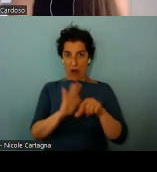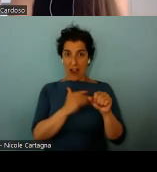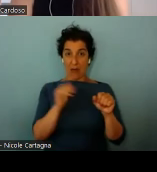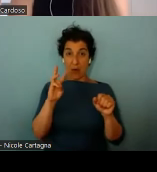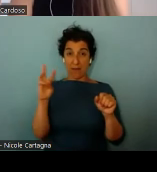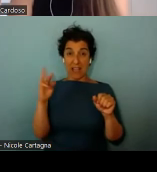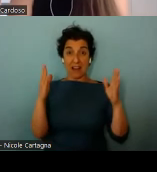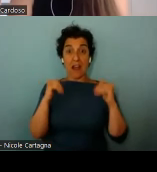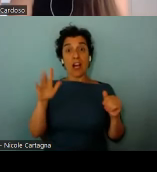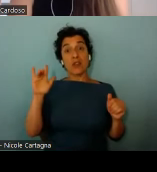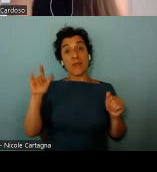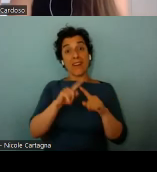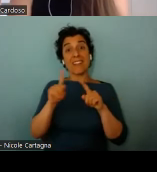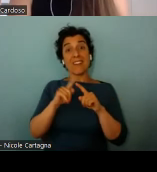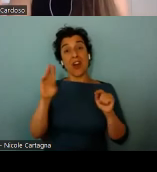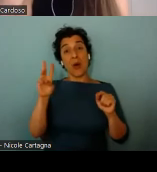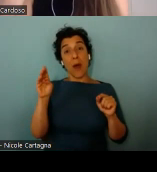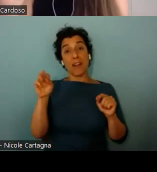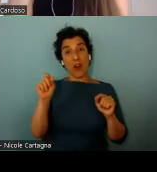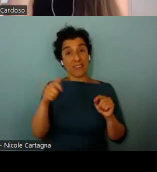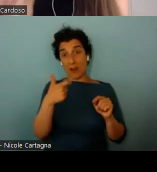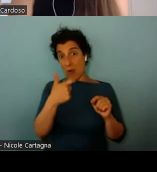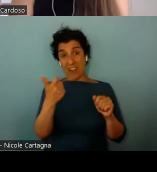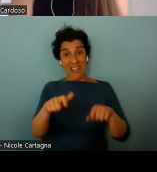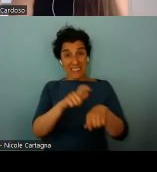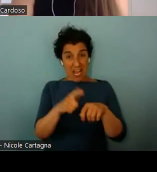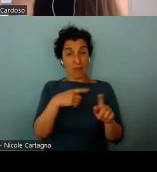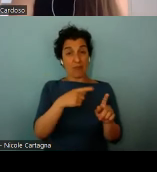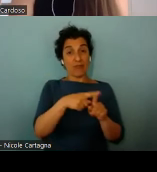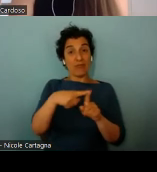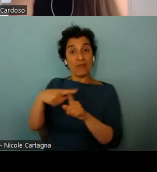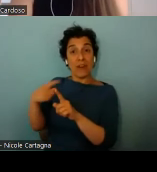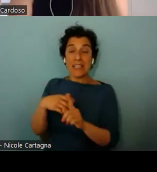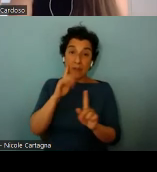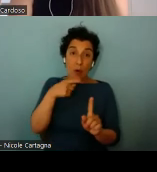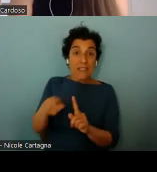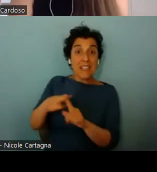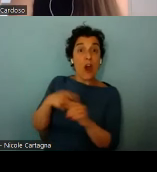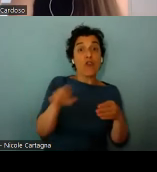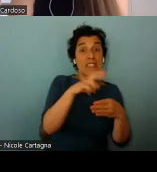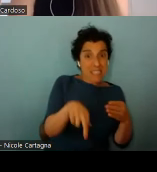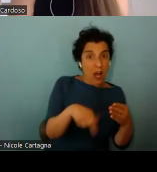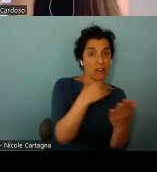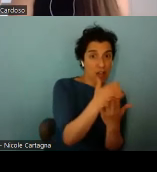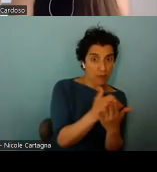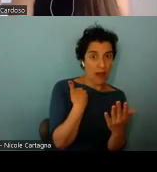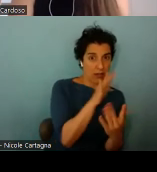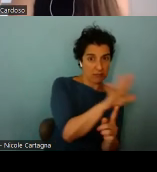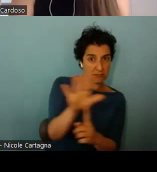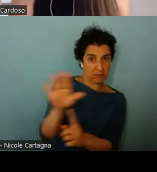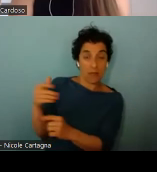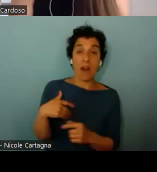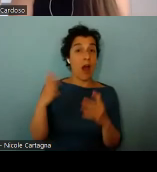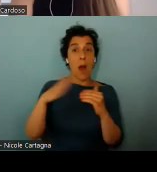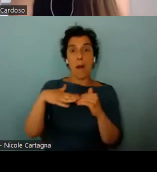recorded webinars that people can watch at any time that are on specific chapters of results. We've given more than 5